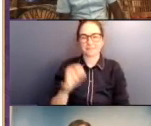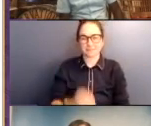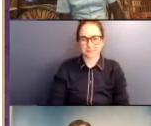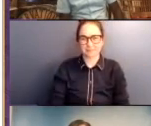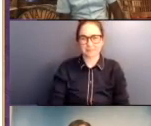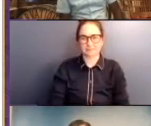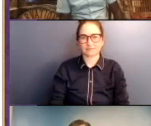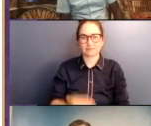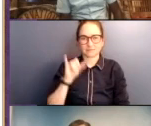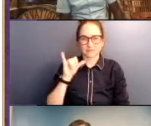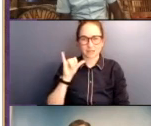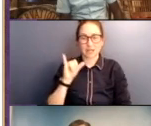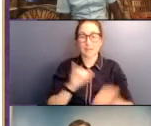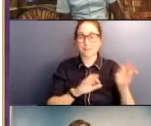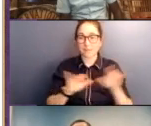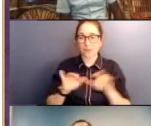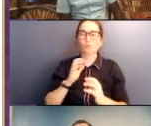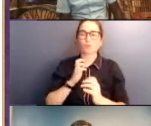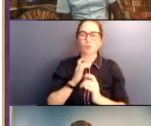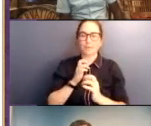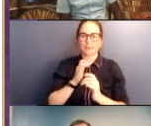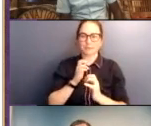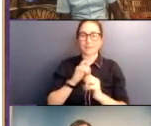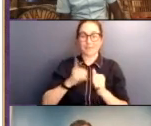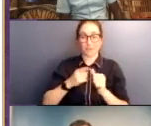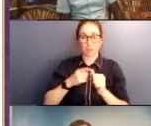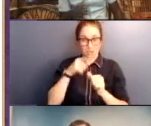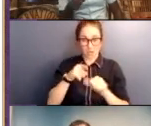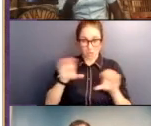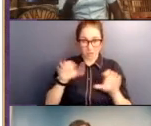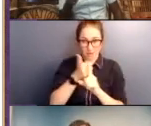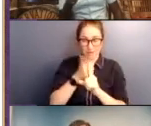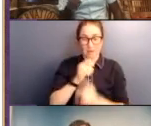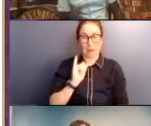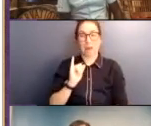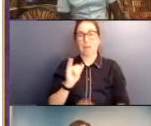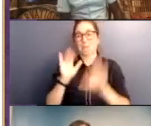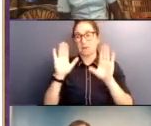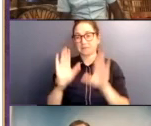see, the piano, but the trumpet was the first one you played. Awesome.